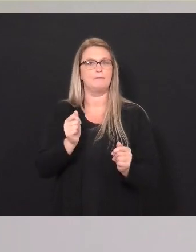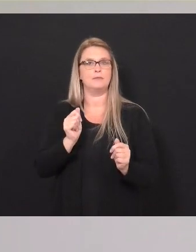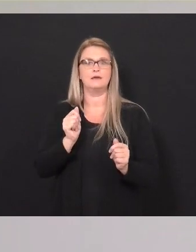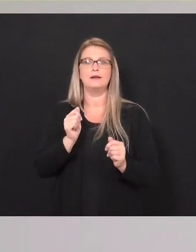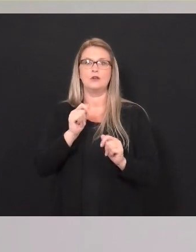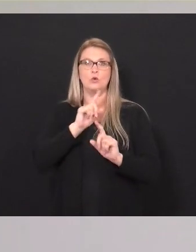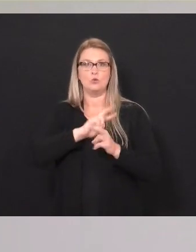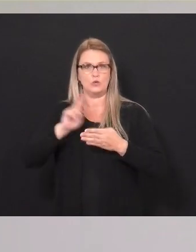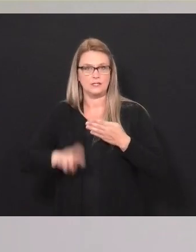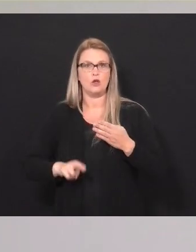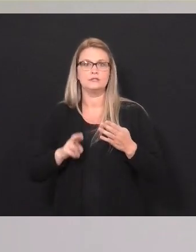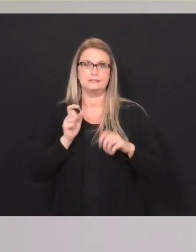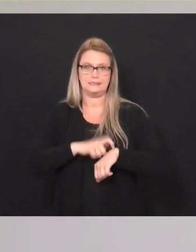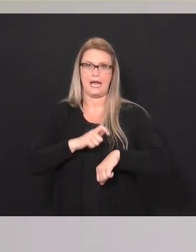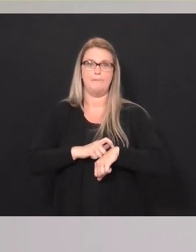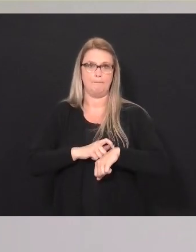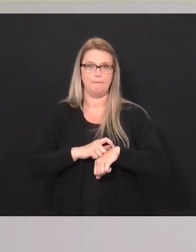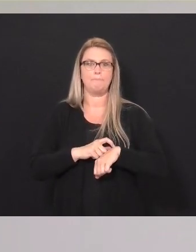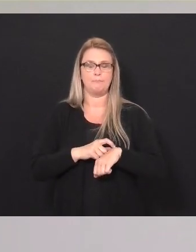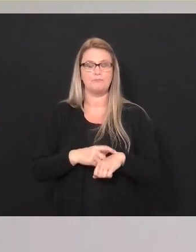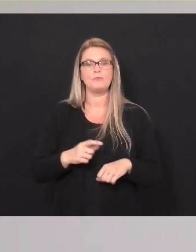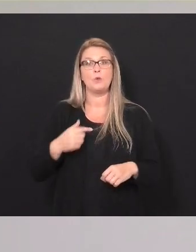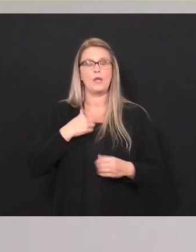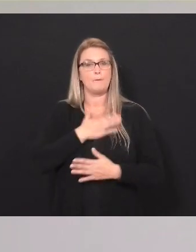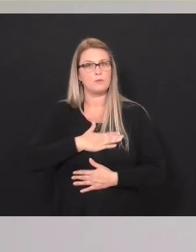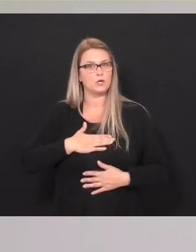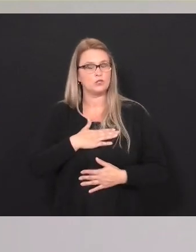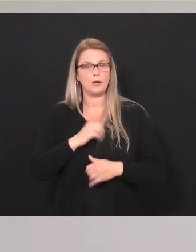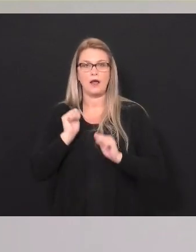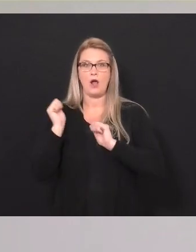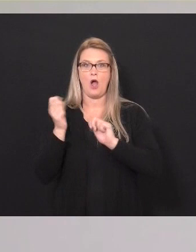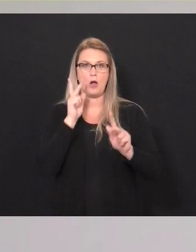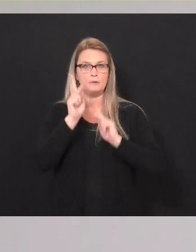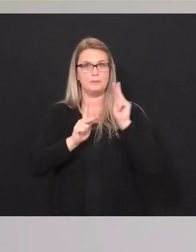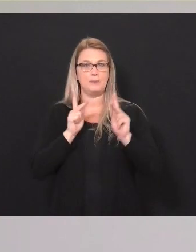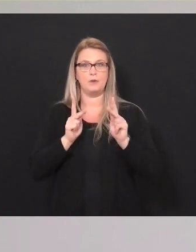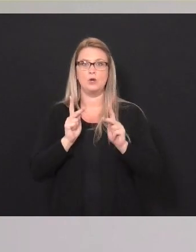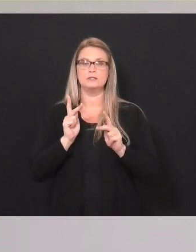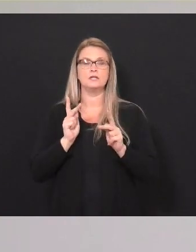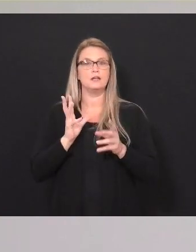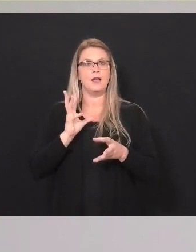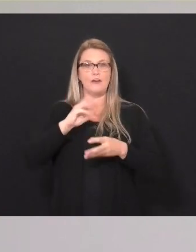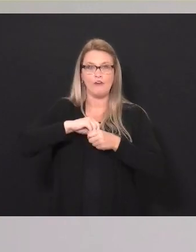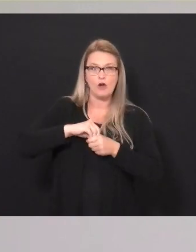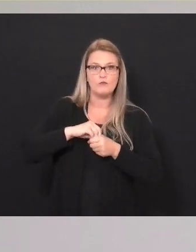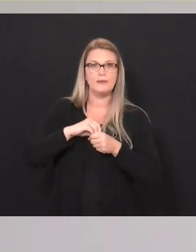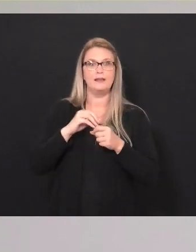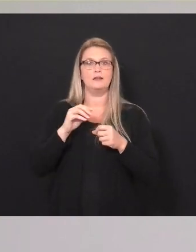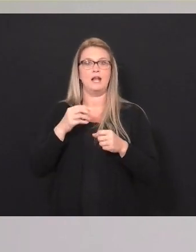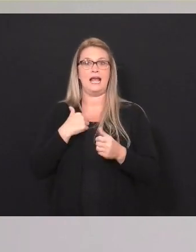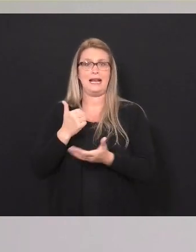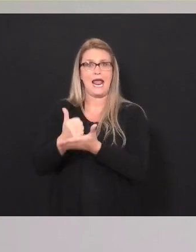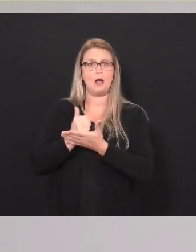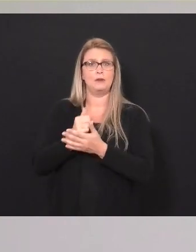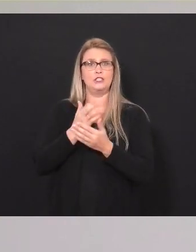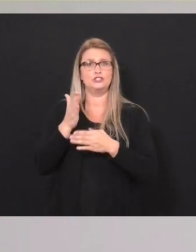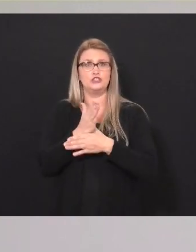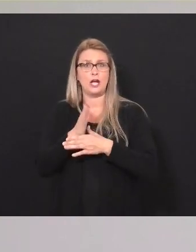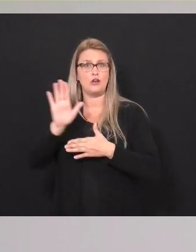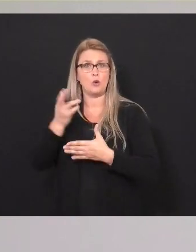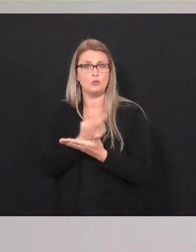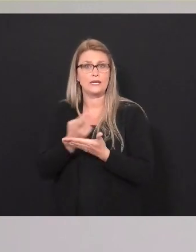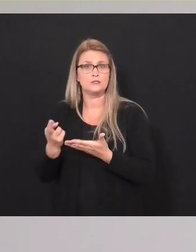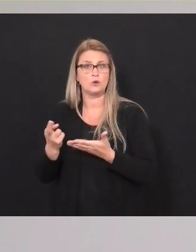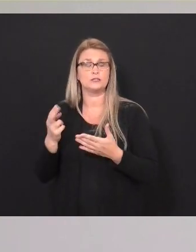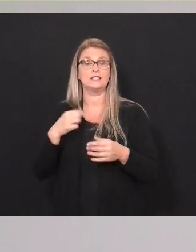are underway and active. We really appreciate everyone's participation in really sourcing products with us, the guards for work in our